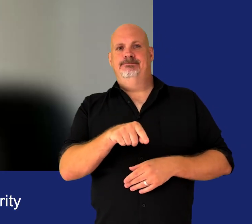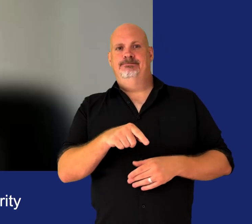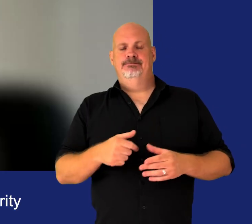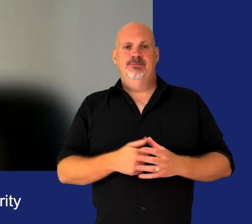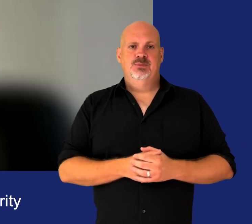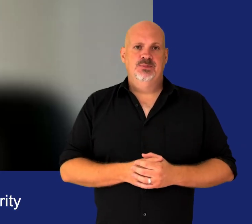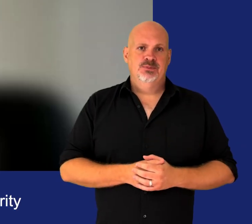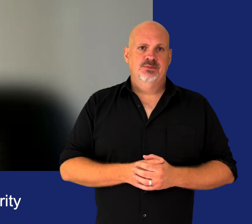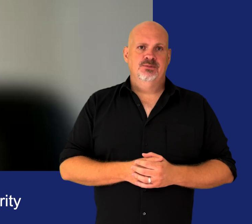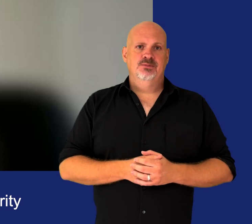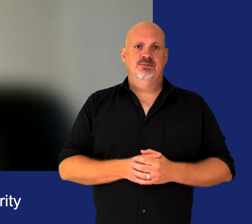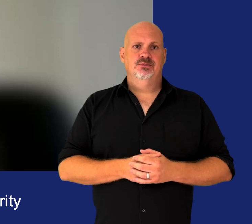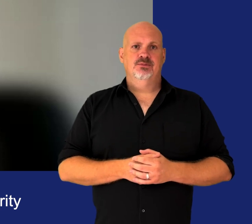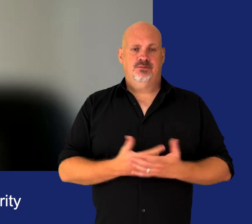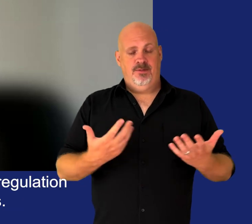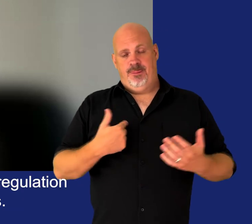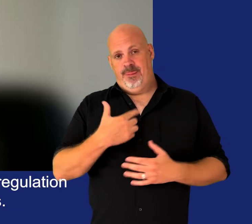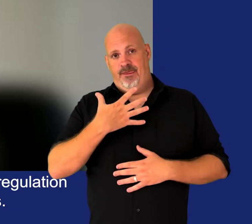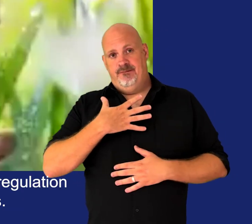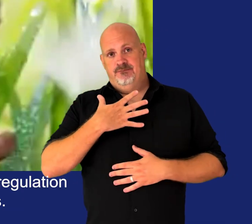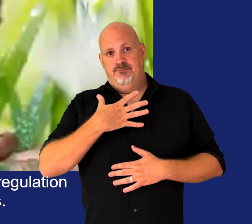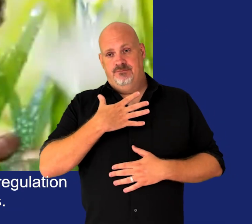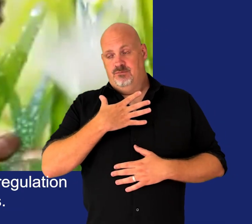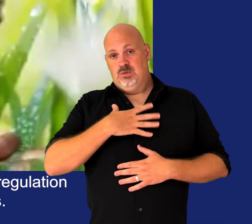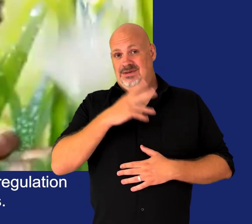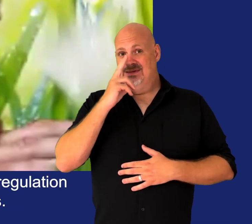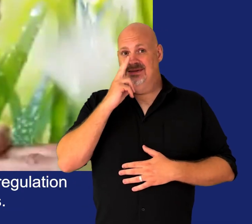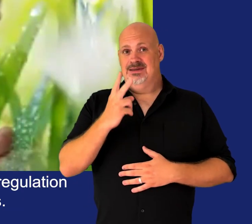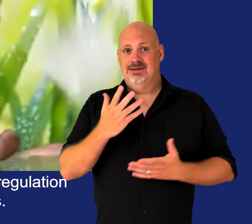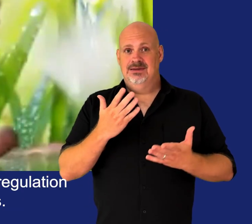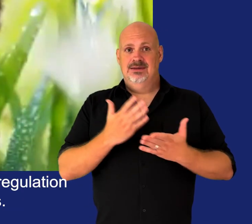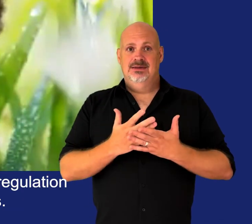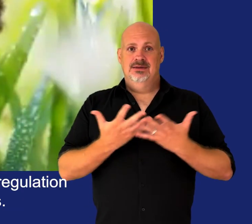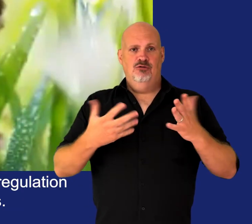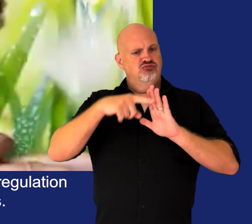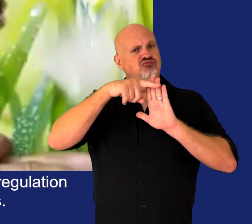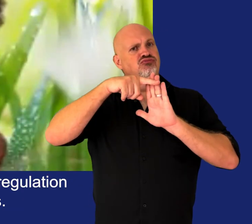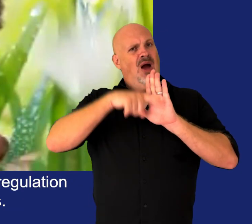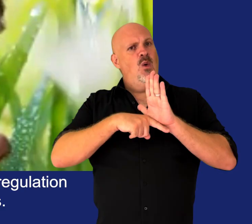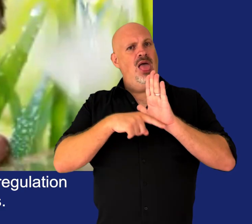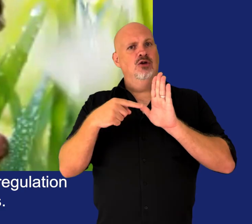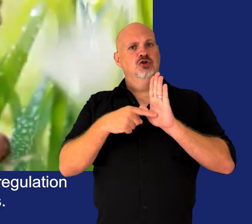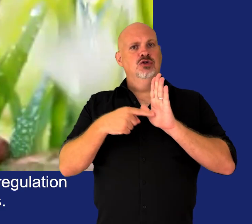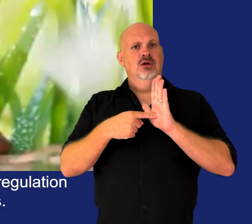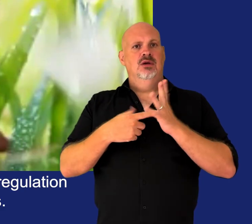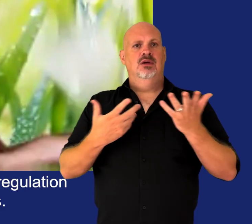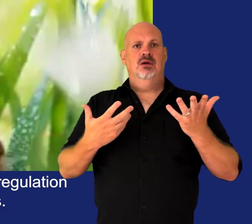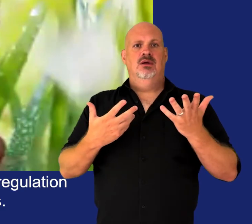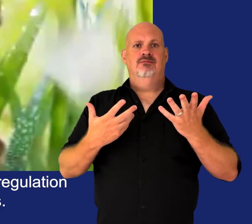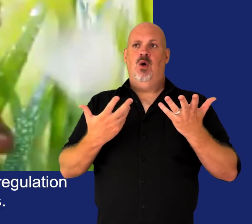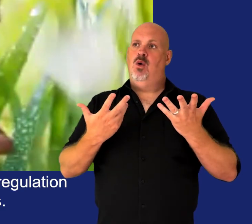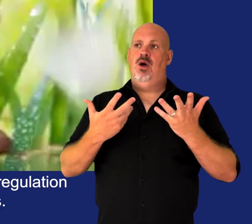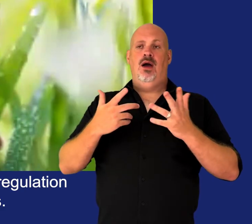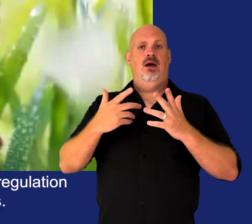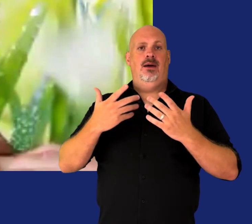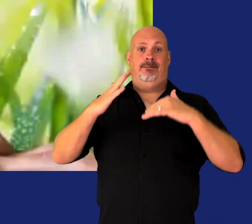practice, priority, and I'd like to see, some sort of regulation that covers fit for